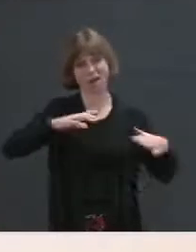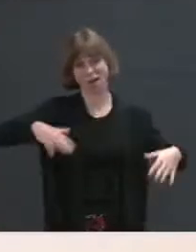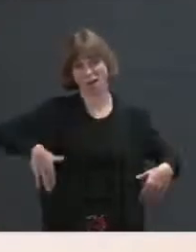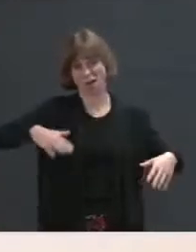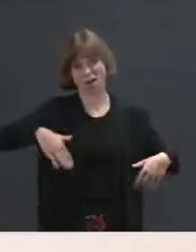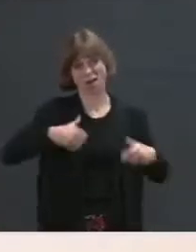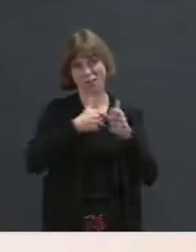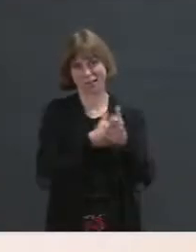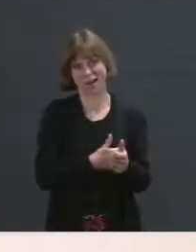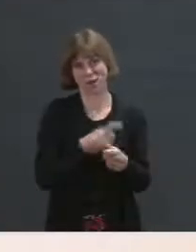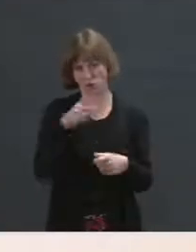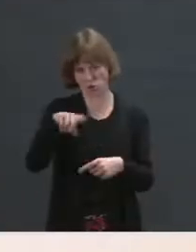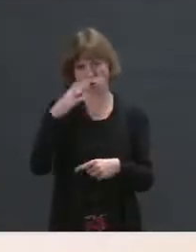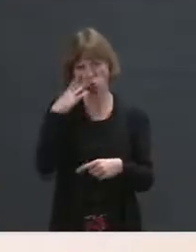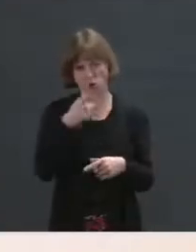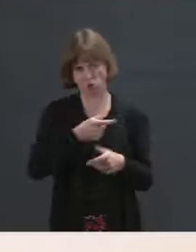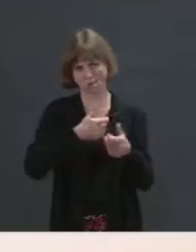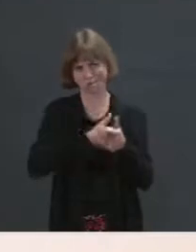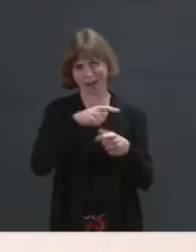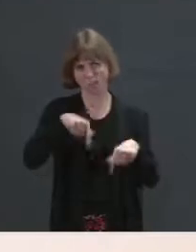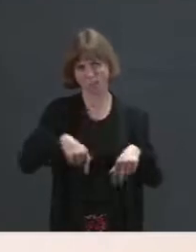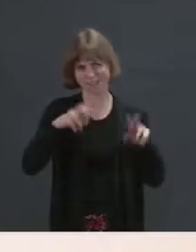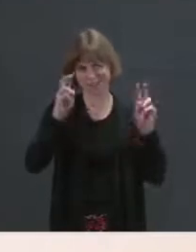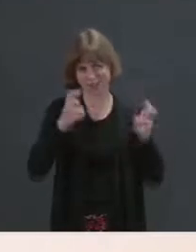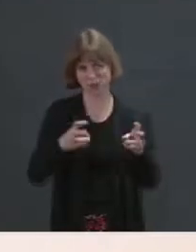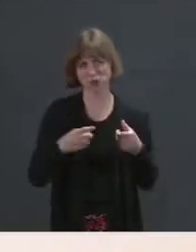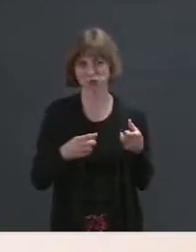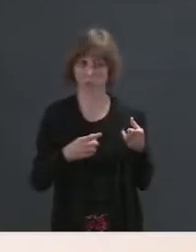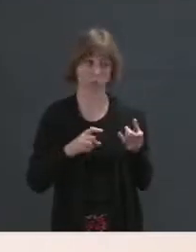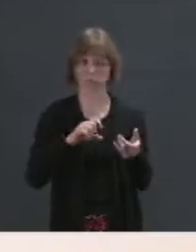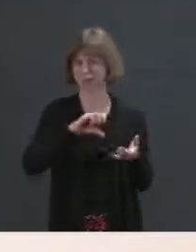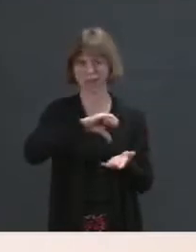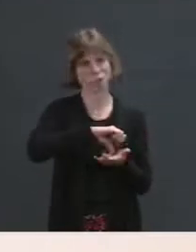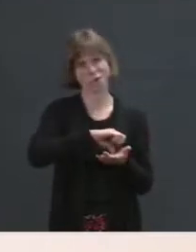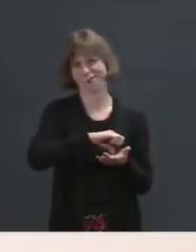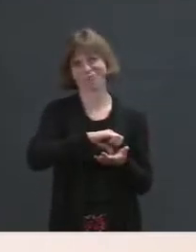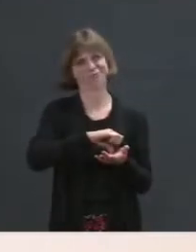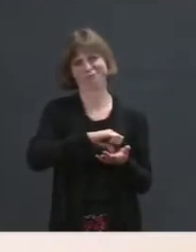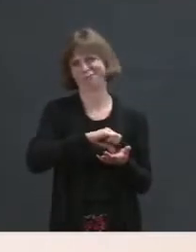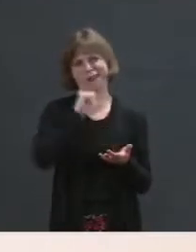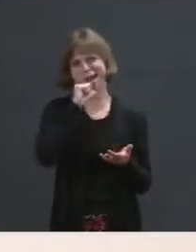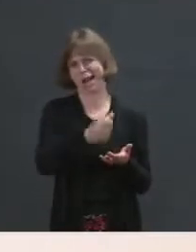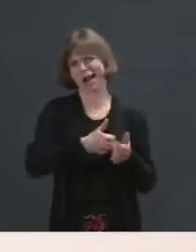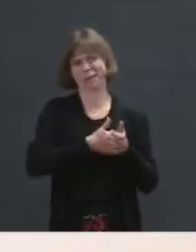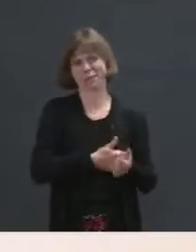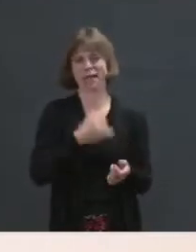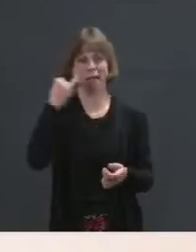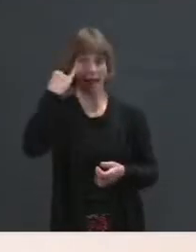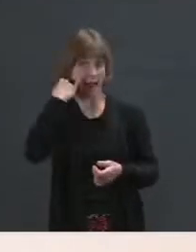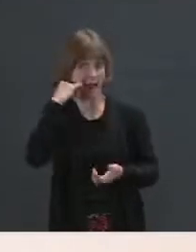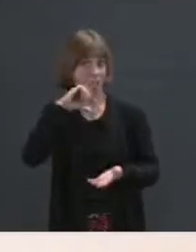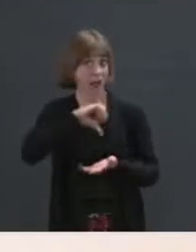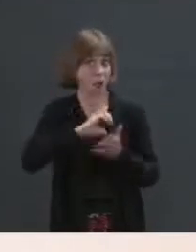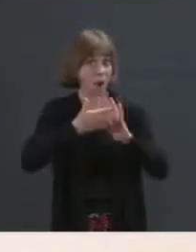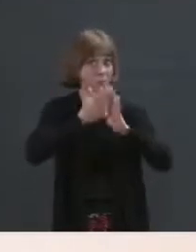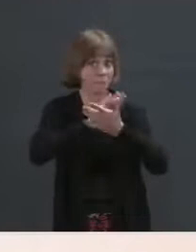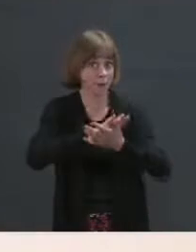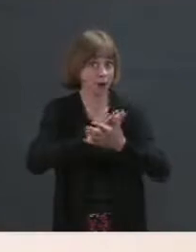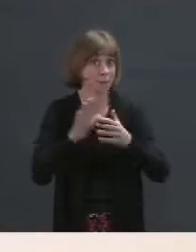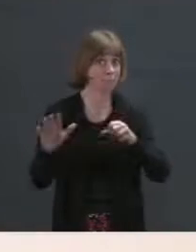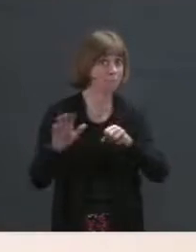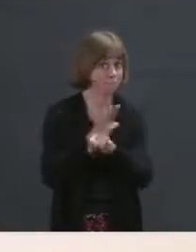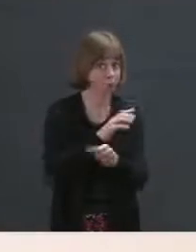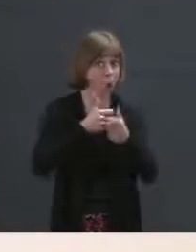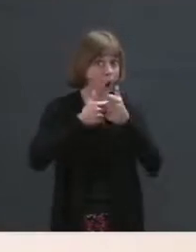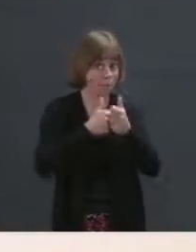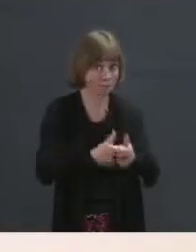quite closely. And the president has been clear that if Iran comes back into full compliance with its obligations, we will